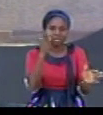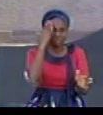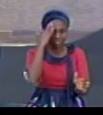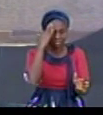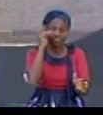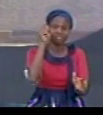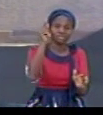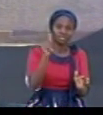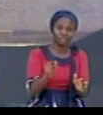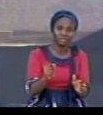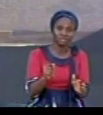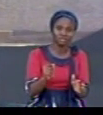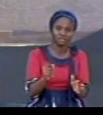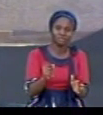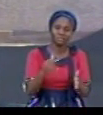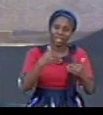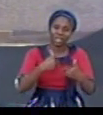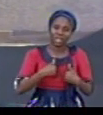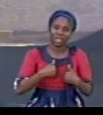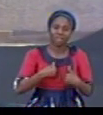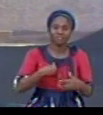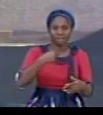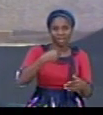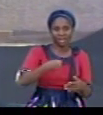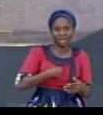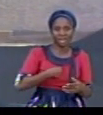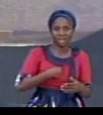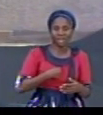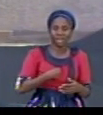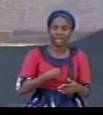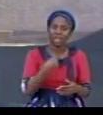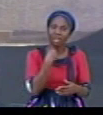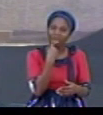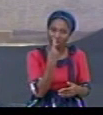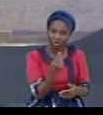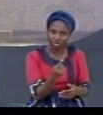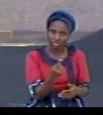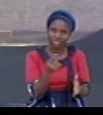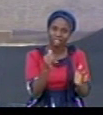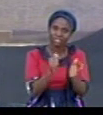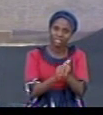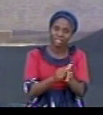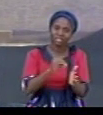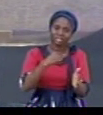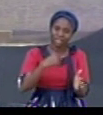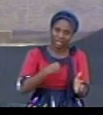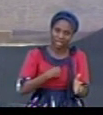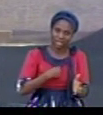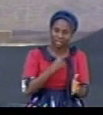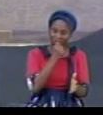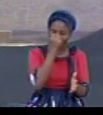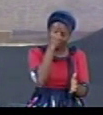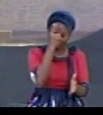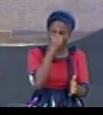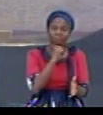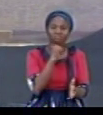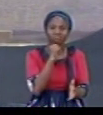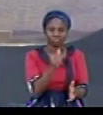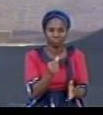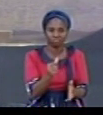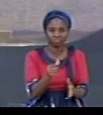Therefore have I uttered that I understood not.